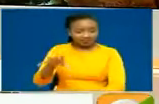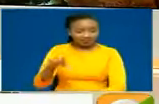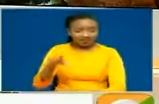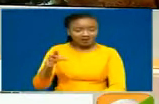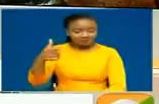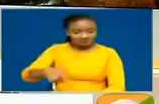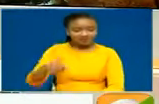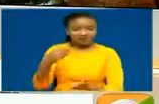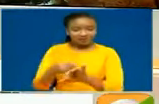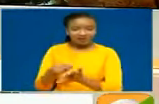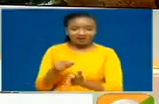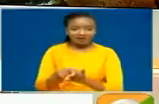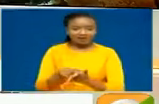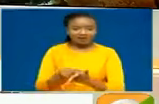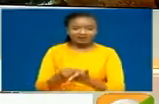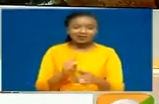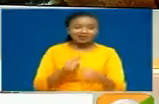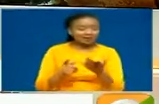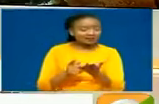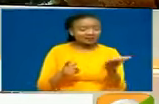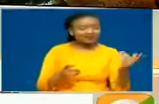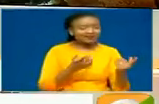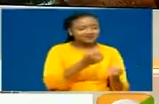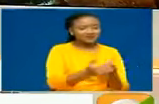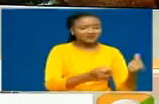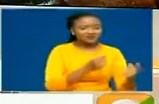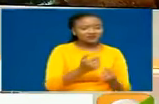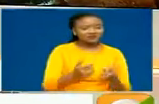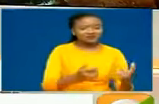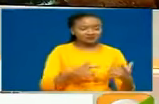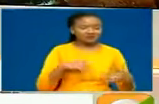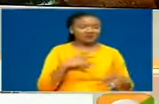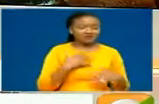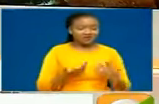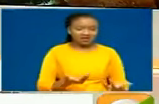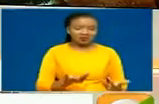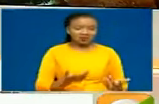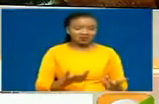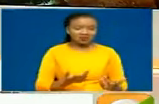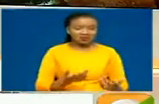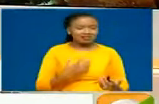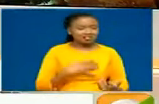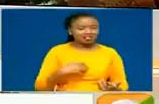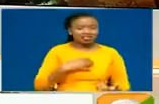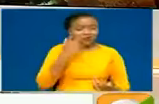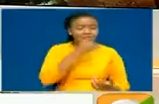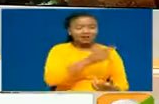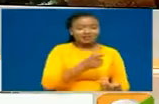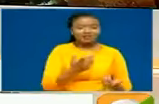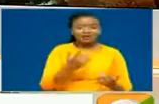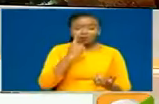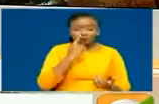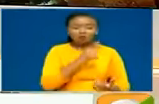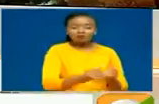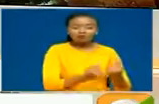the EPRA, on Tuesday night. But the pain of the fuel hike has been felt more by those who depend on kerosene in